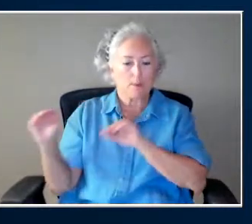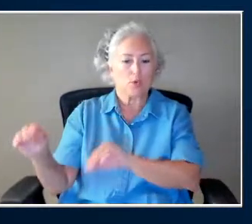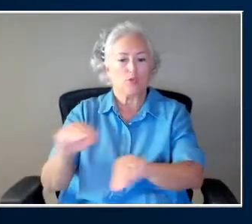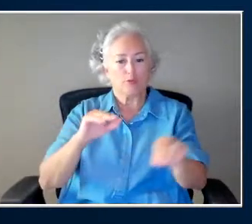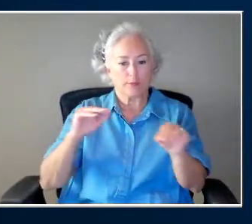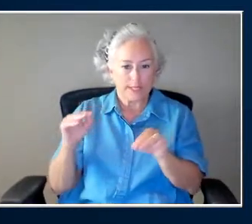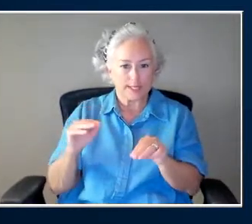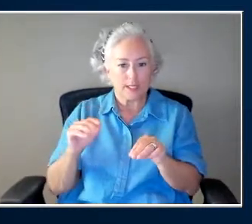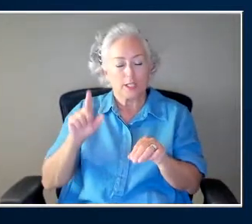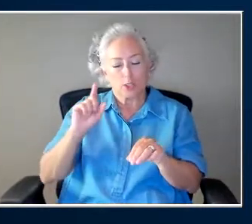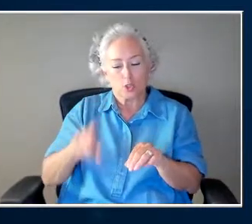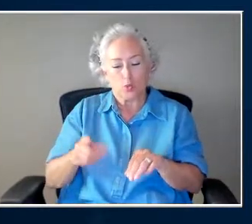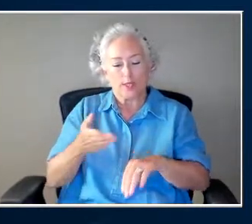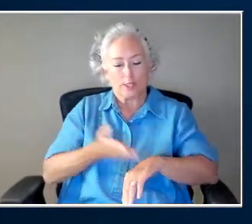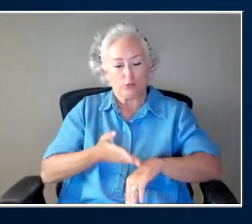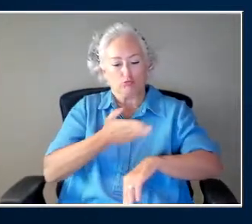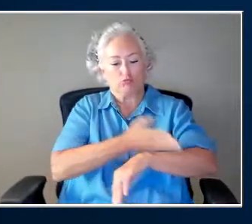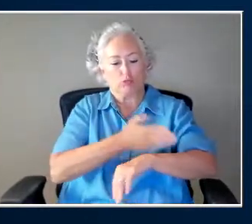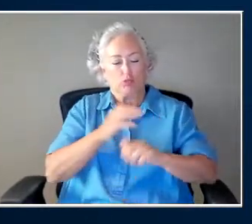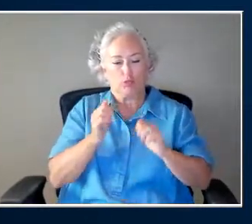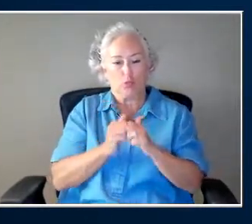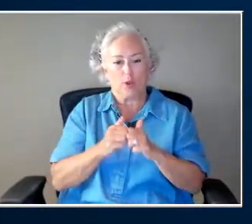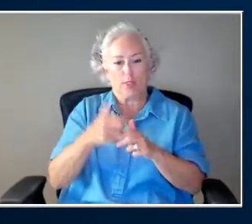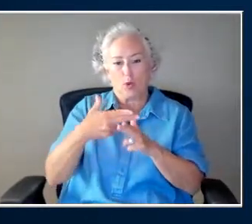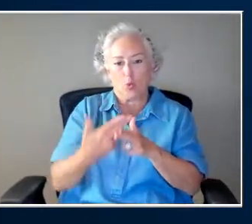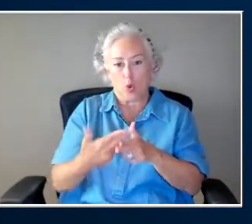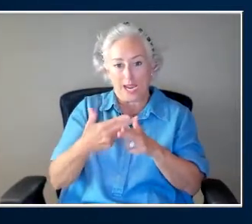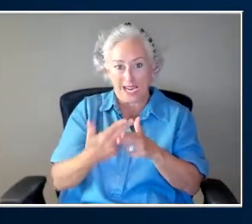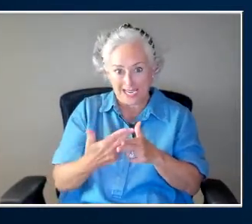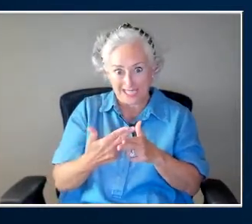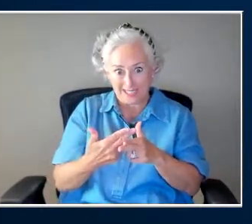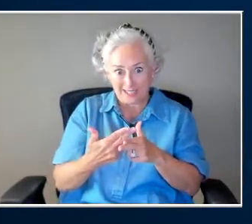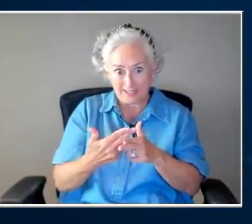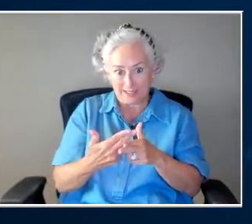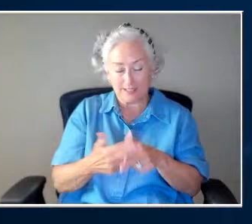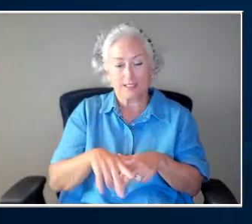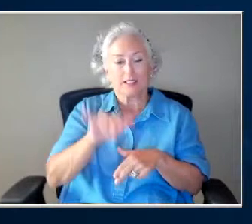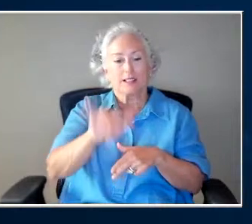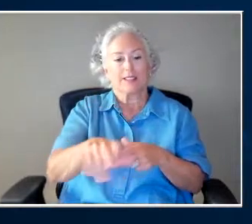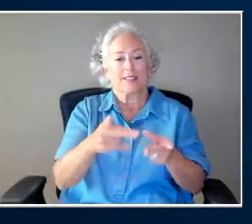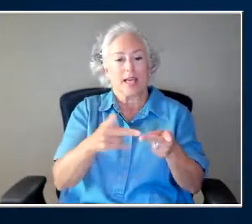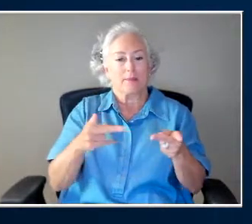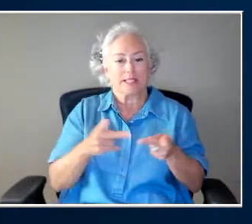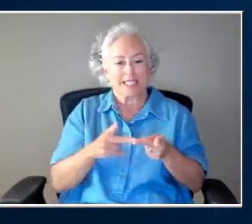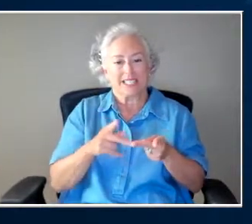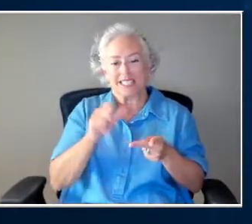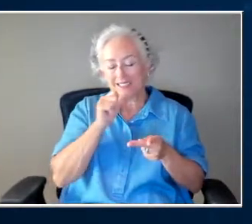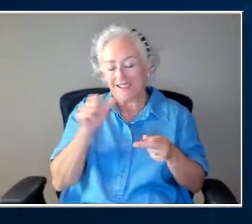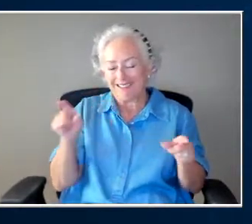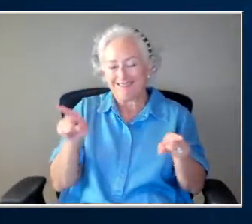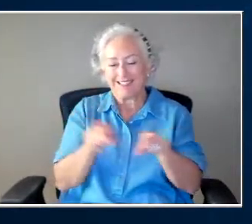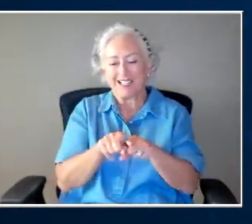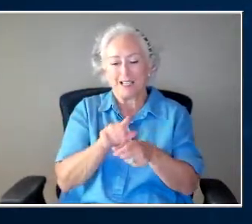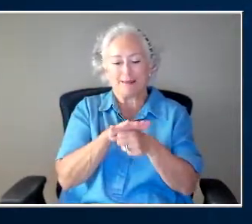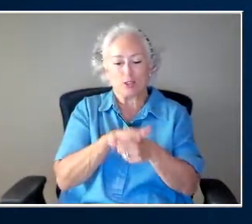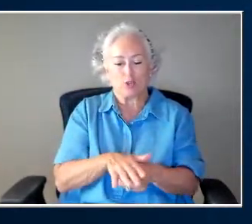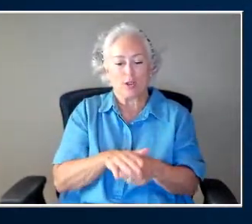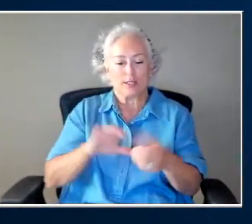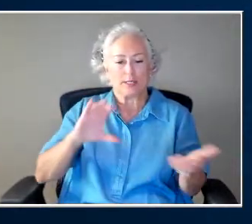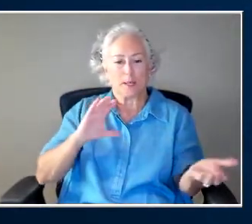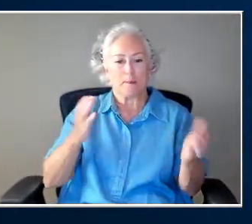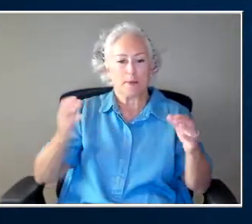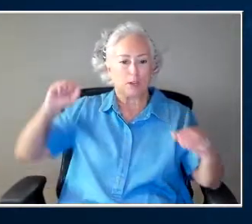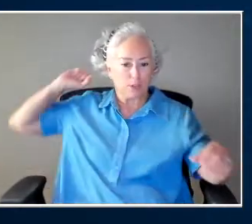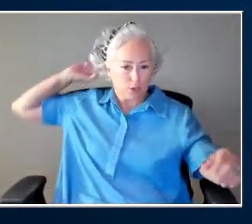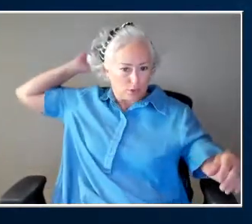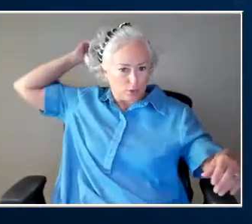up with some weight, and then in this position it's not quite the same stress as like a overhead motion like